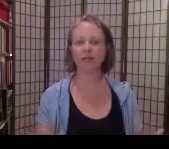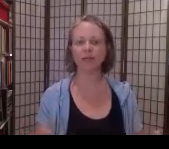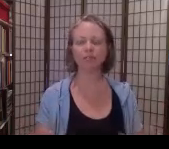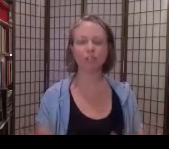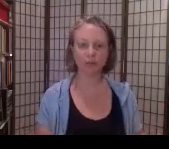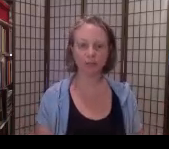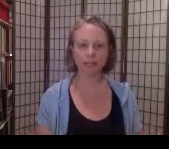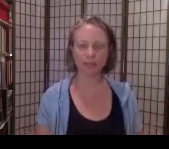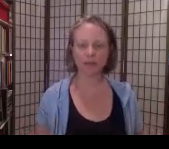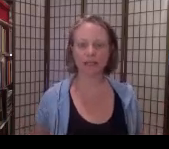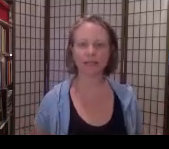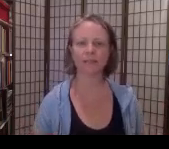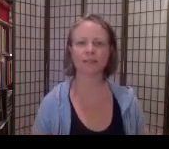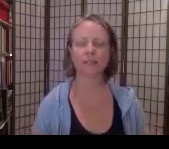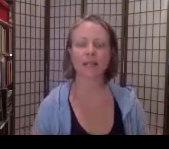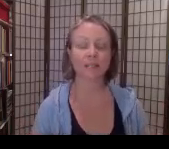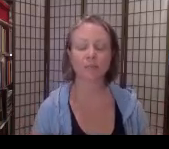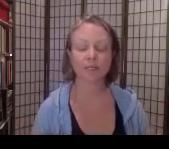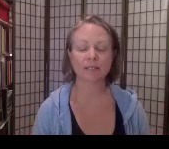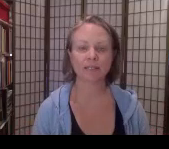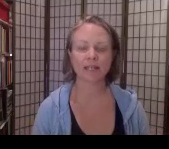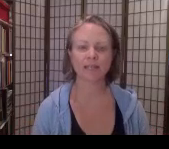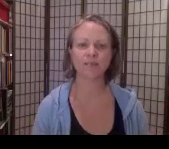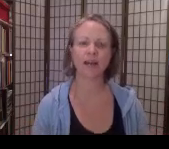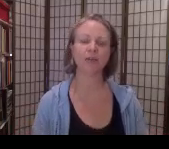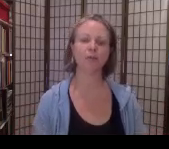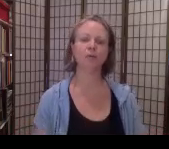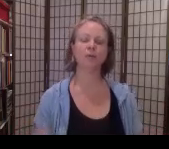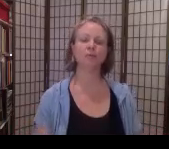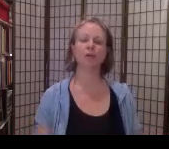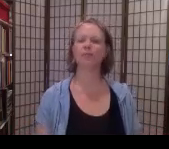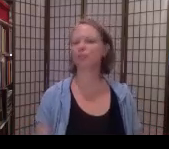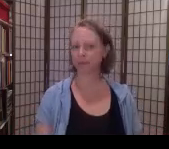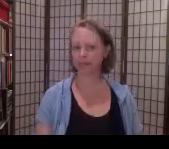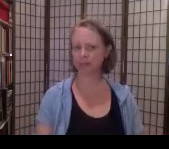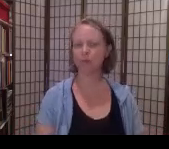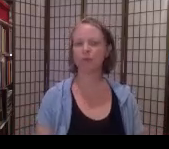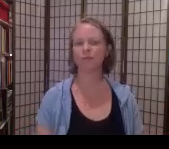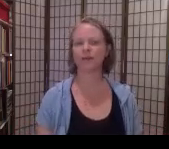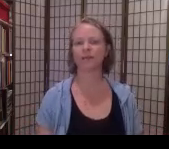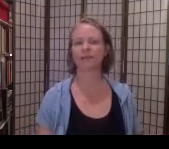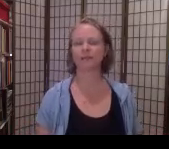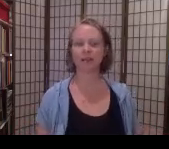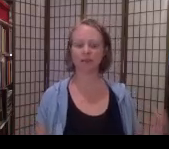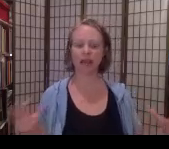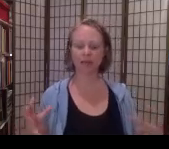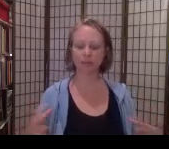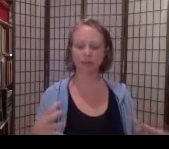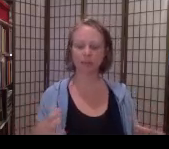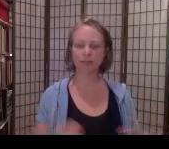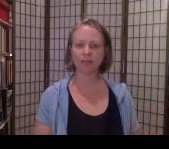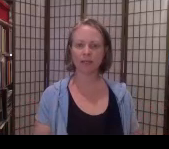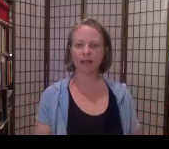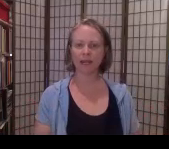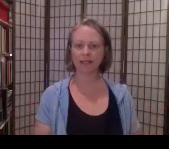we generally as a race, as a species, tend to value other humans more than other